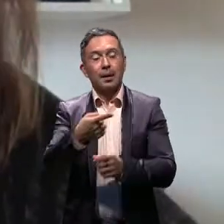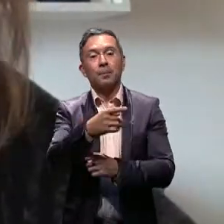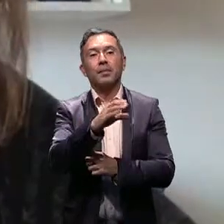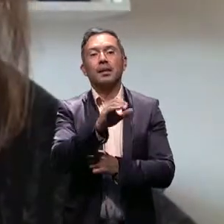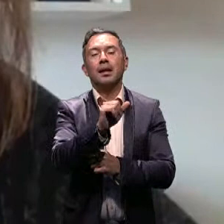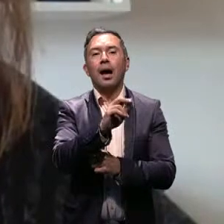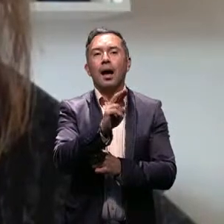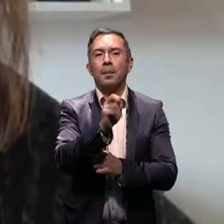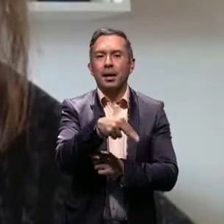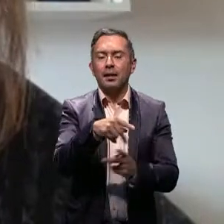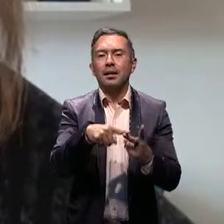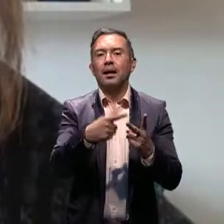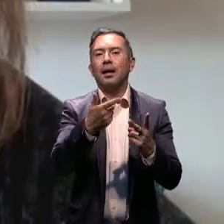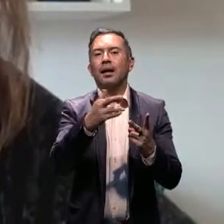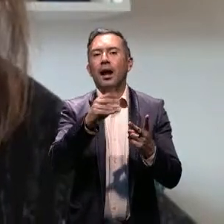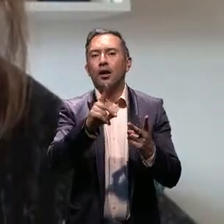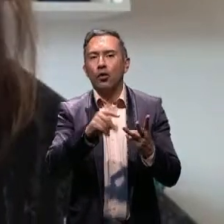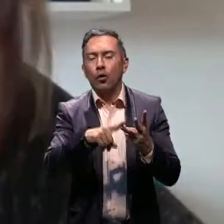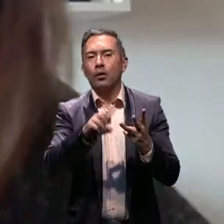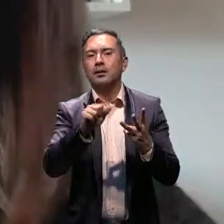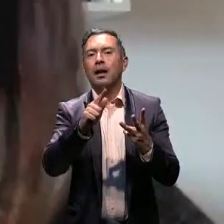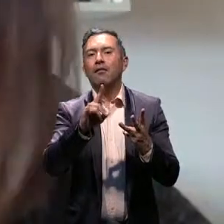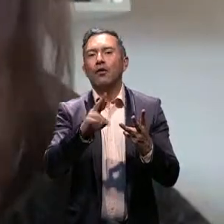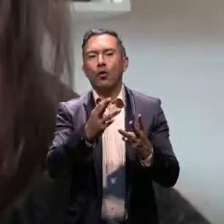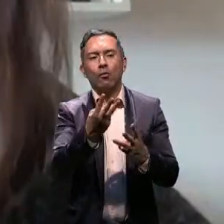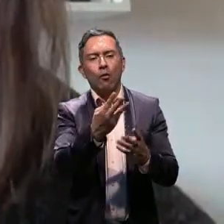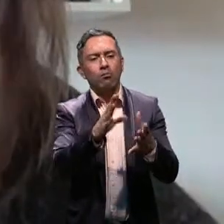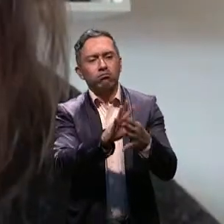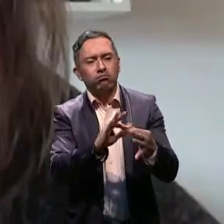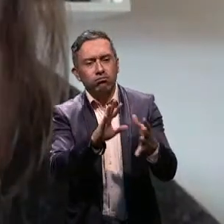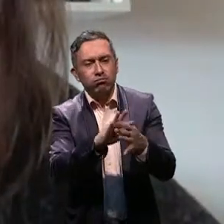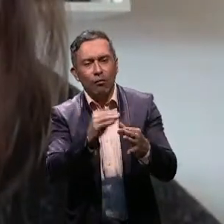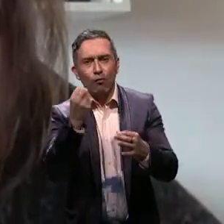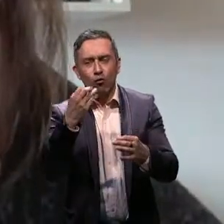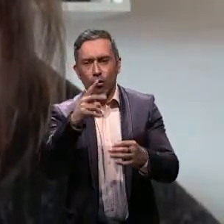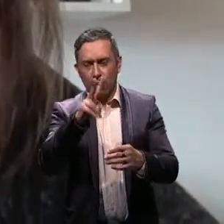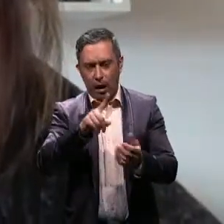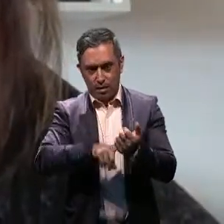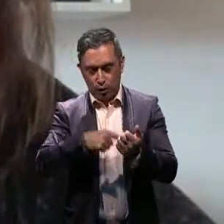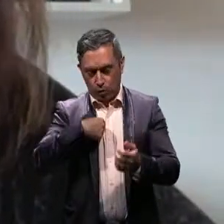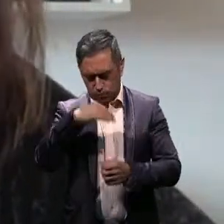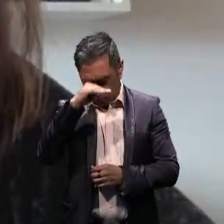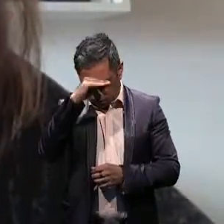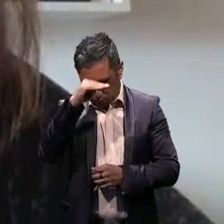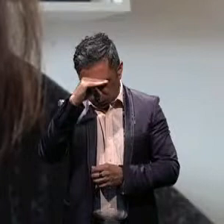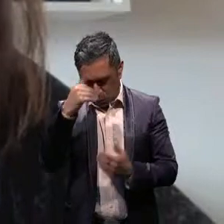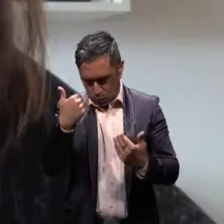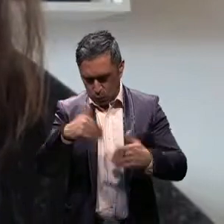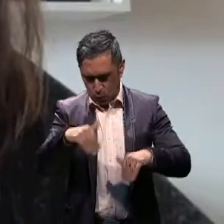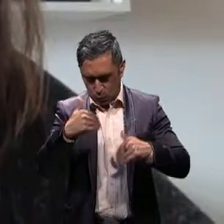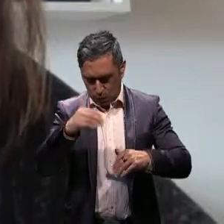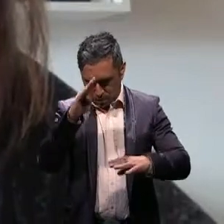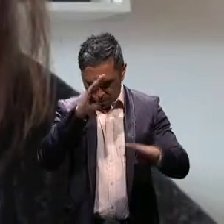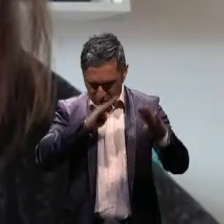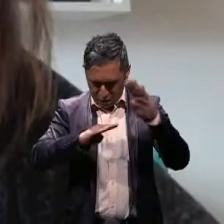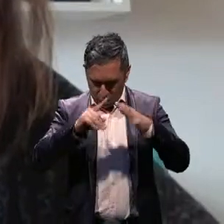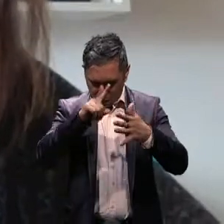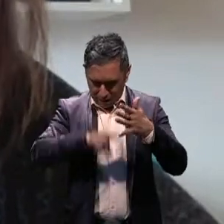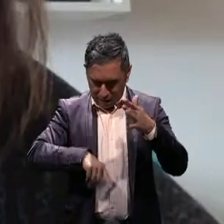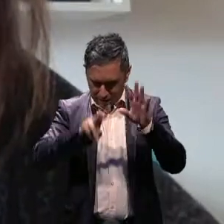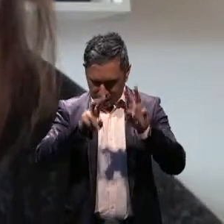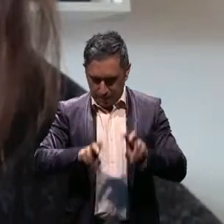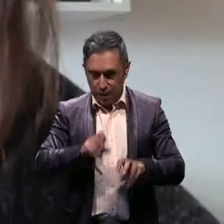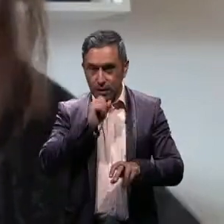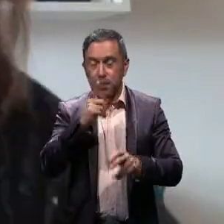Thank Gerardo for his interventions. I am sure that the